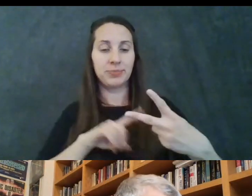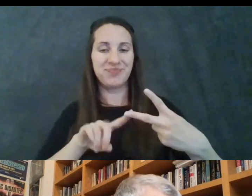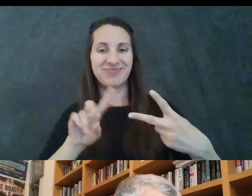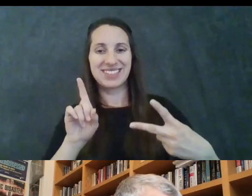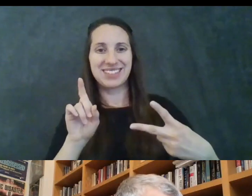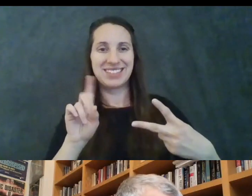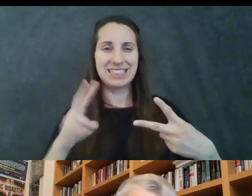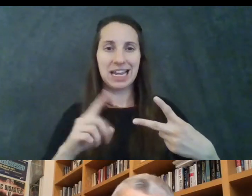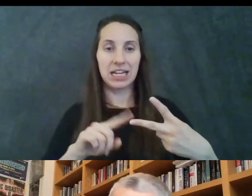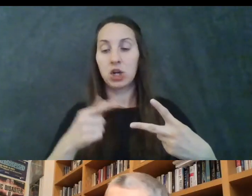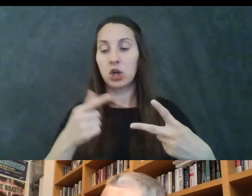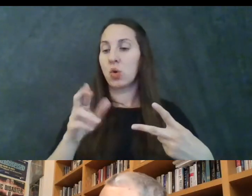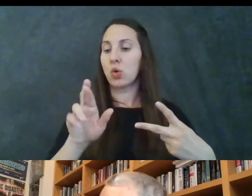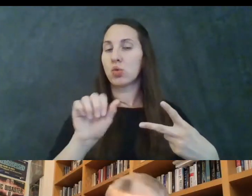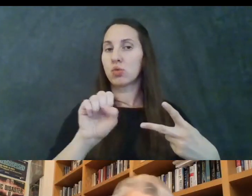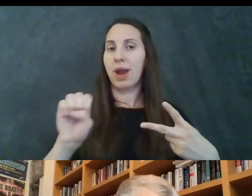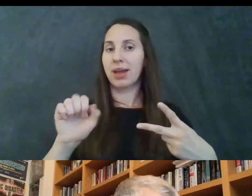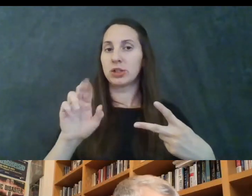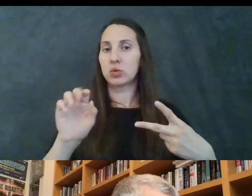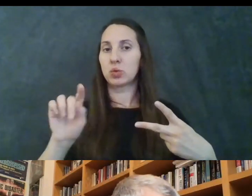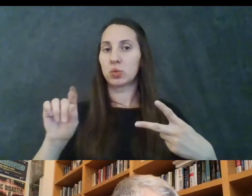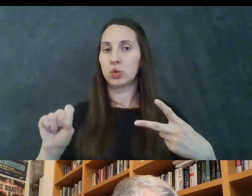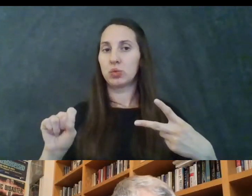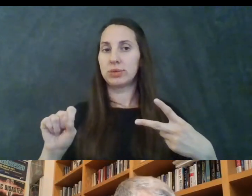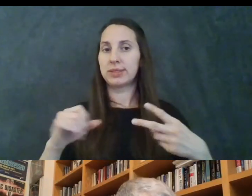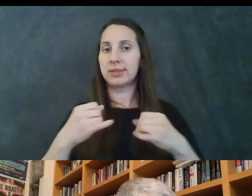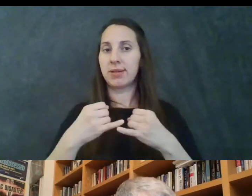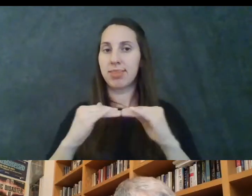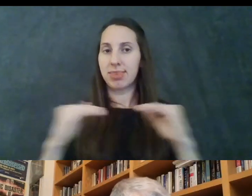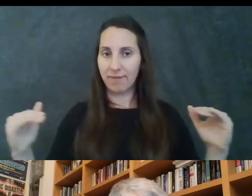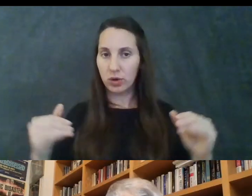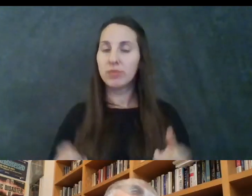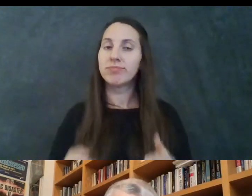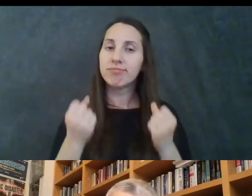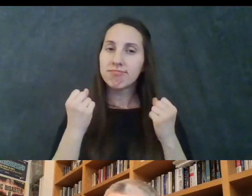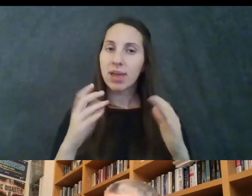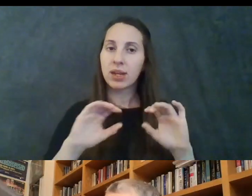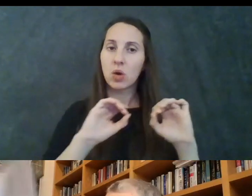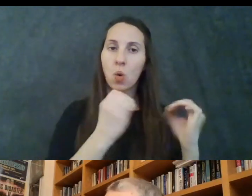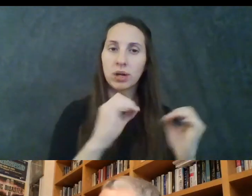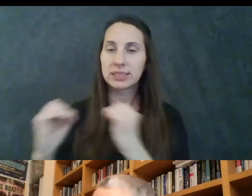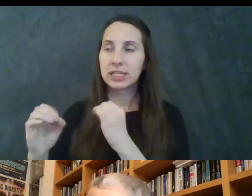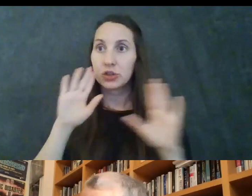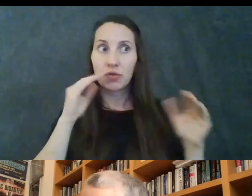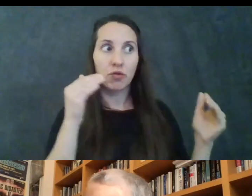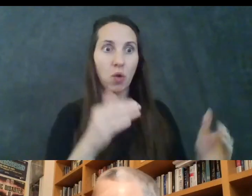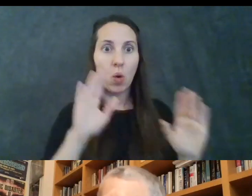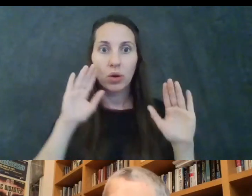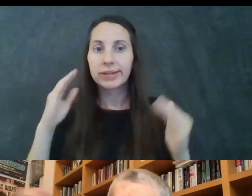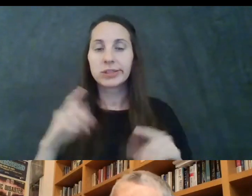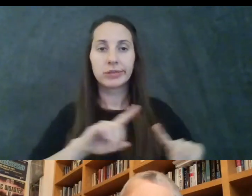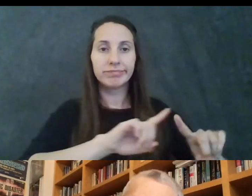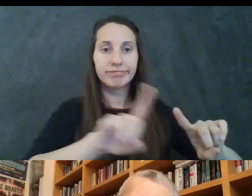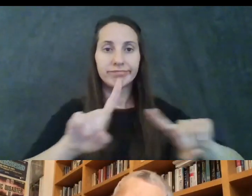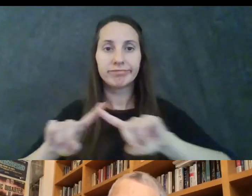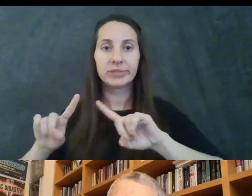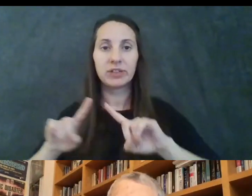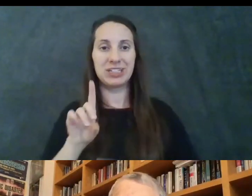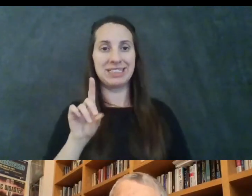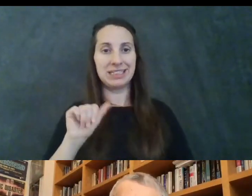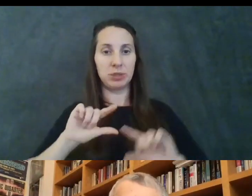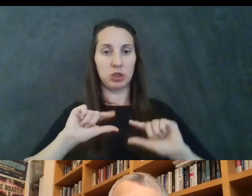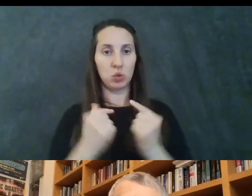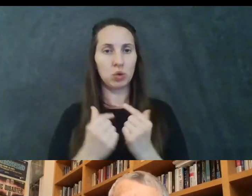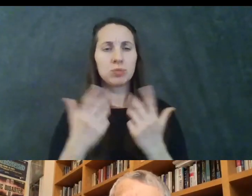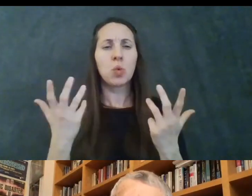level, there are many organizations focused on different areas of disabilities, and what are suggestions for some groups that